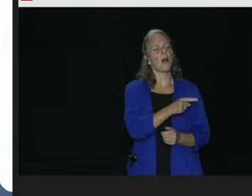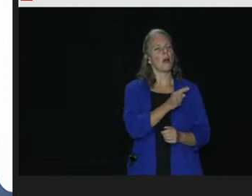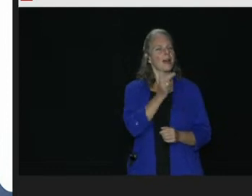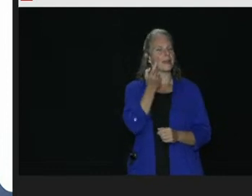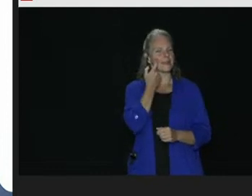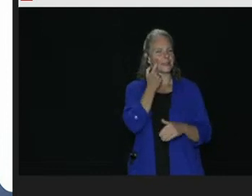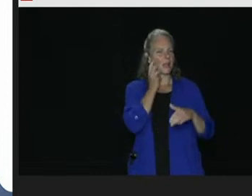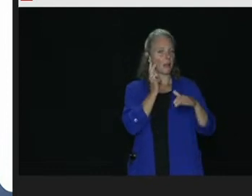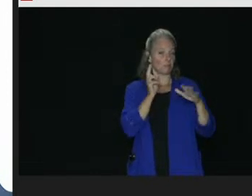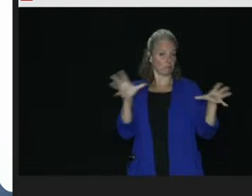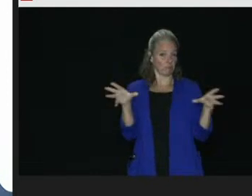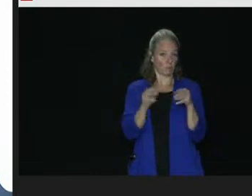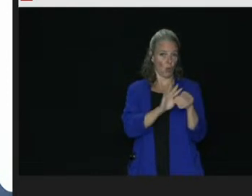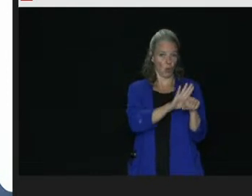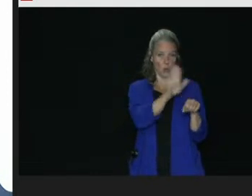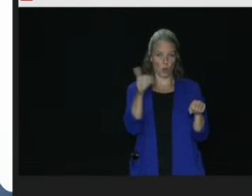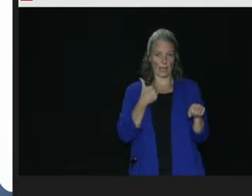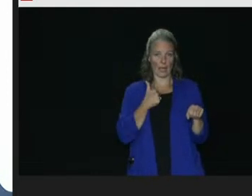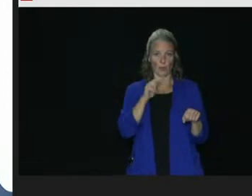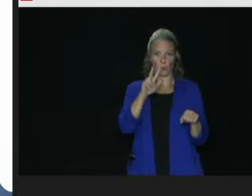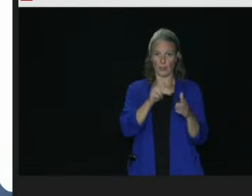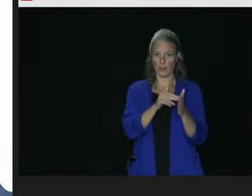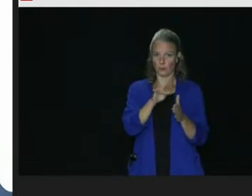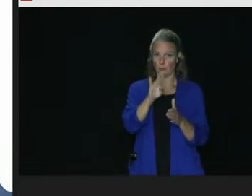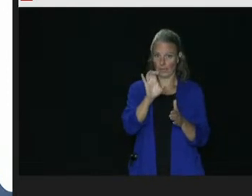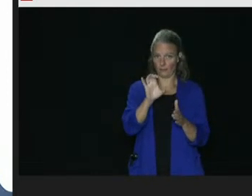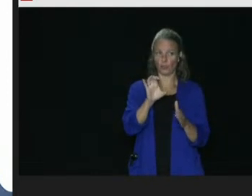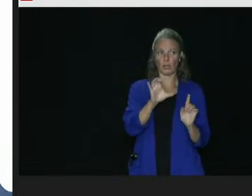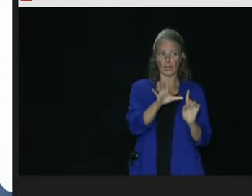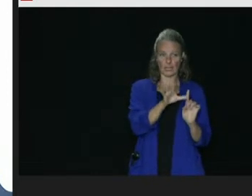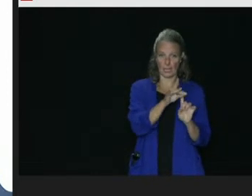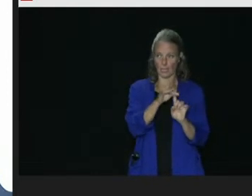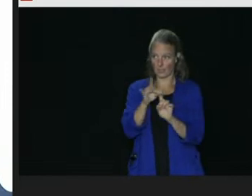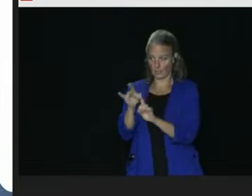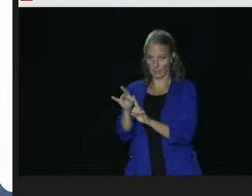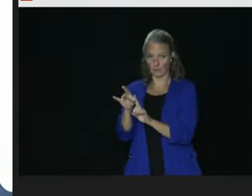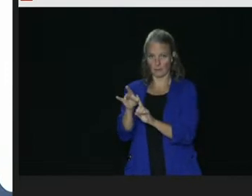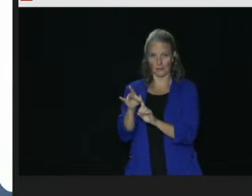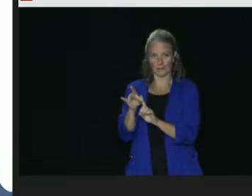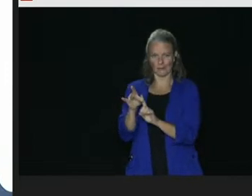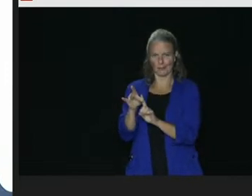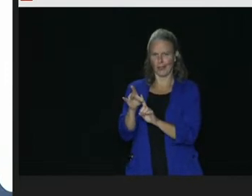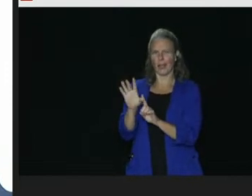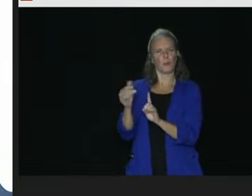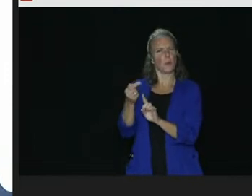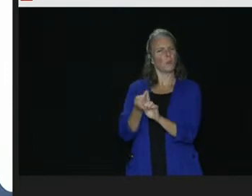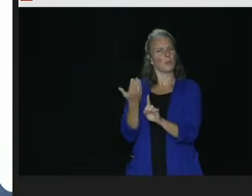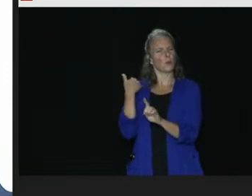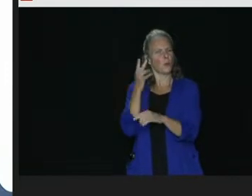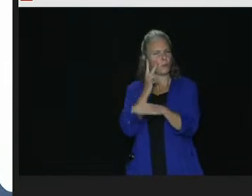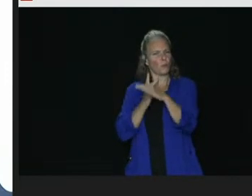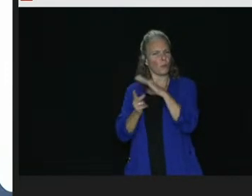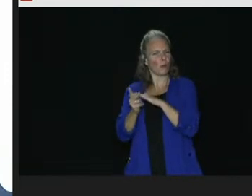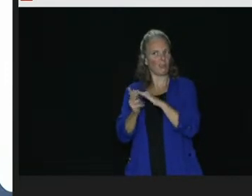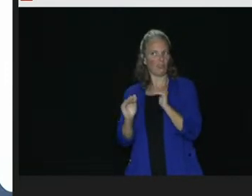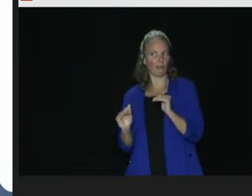3,700 cases now. That is, there is a discrepancy with the previous forecasts. Could you explain